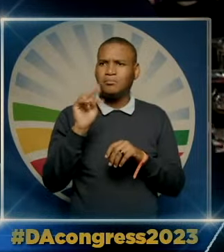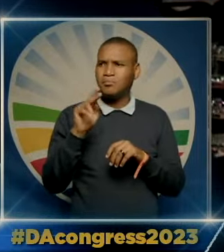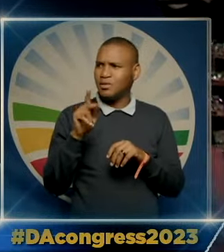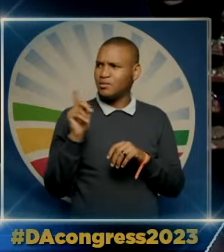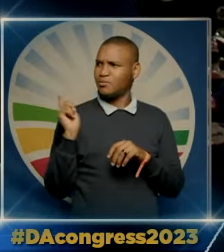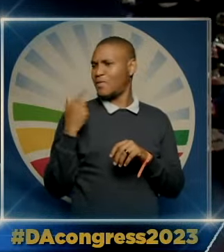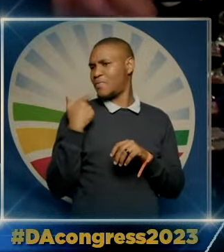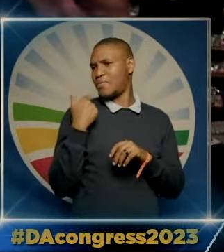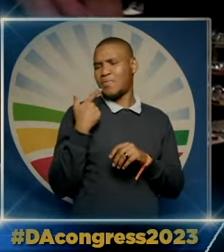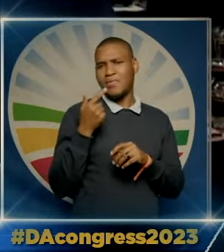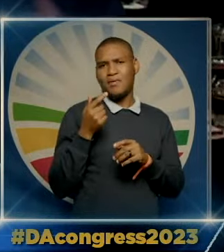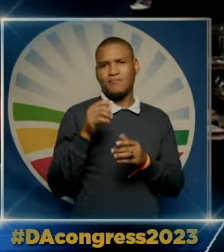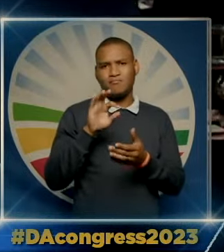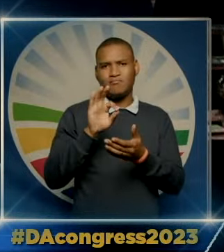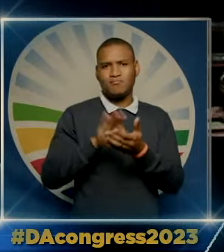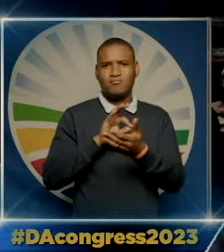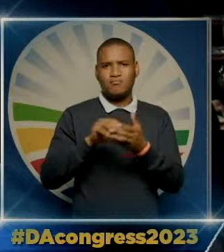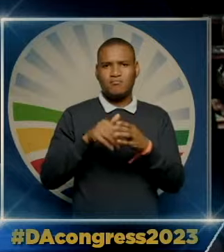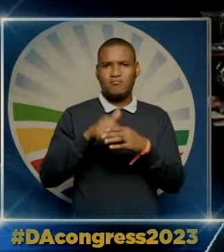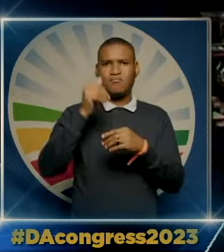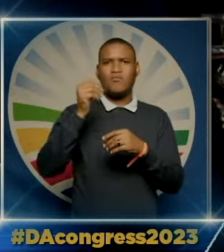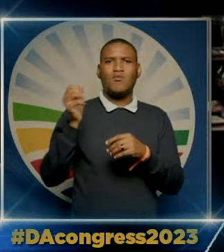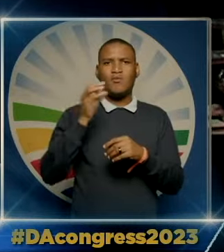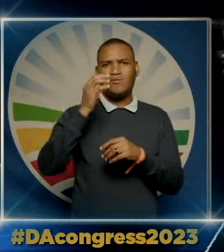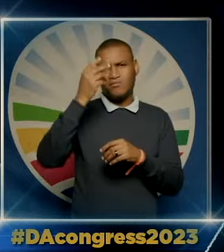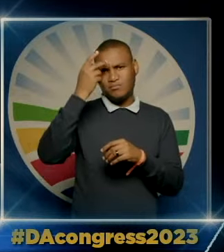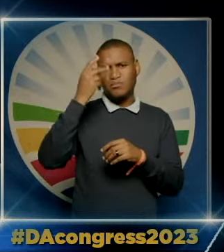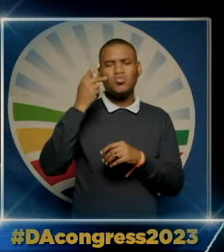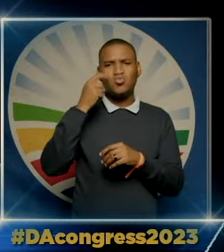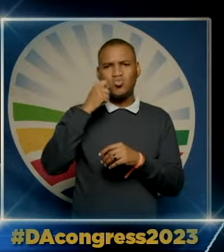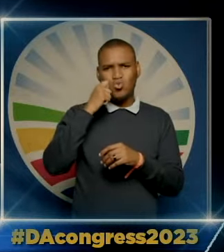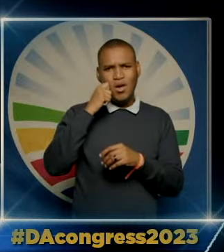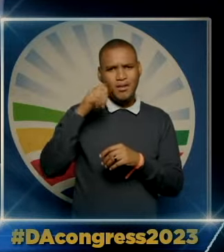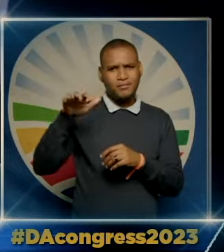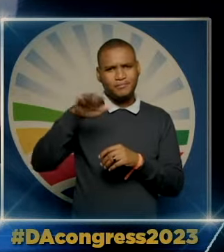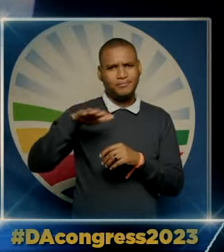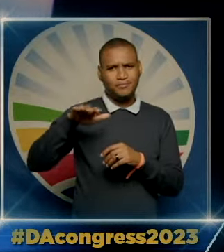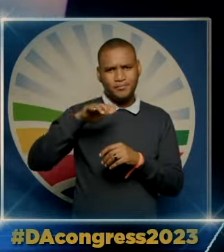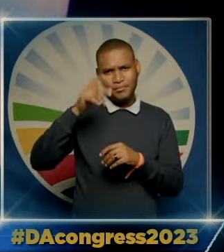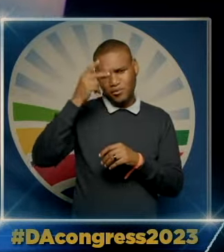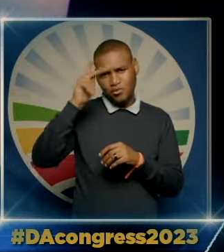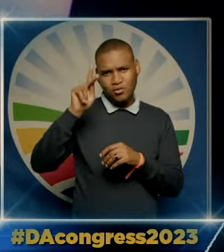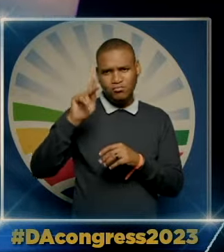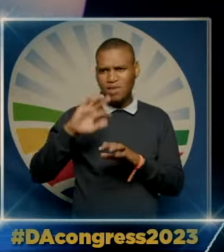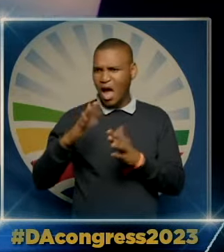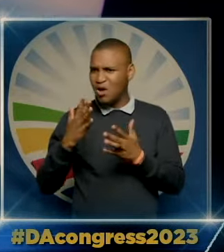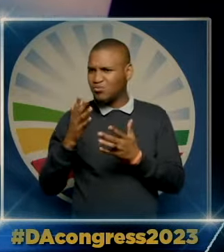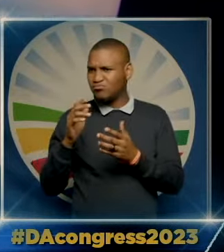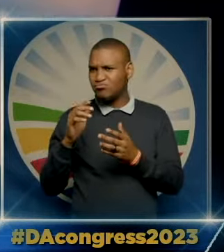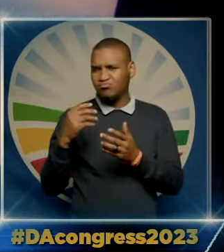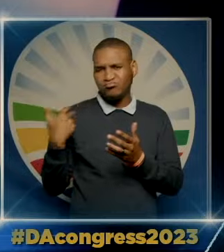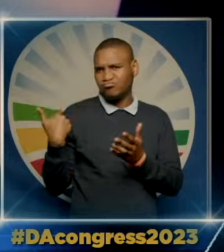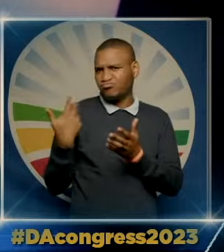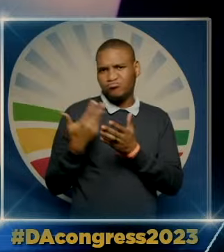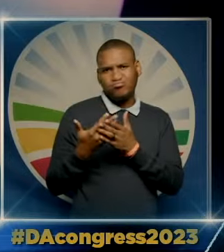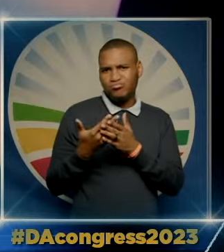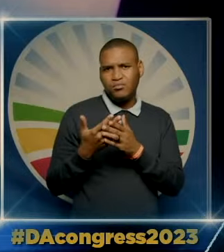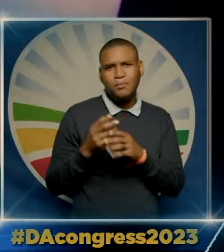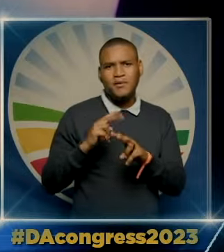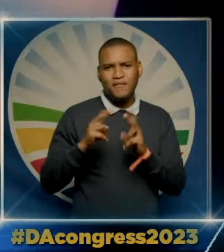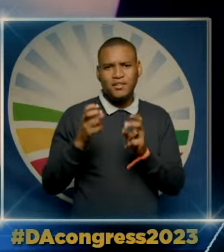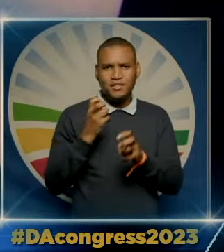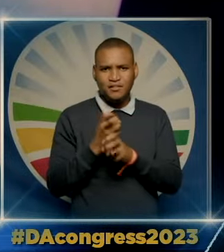the executive mayor of our capital city. How has it been so far? It's been very difficult in terms of we have